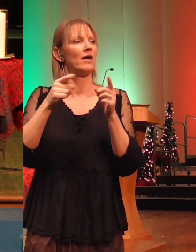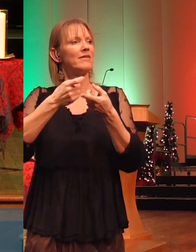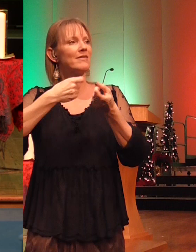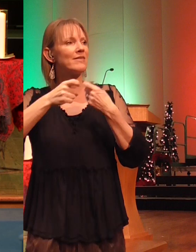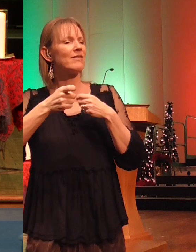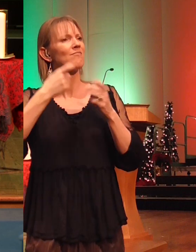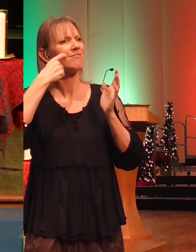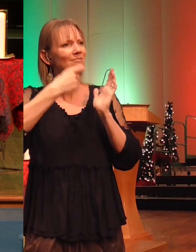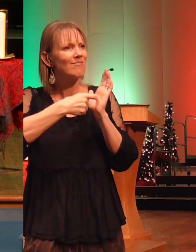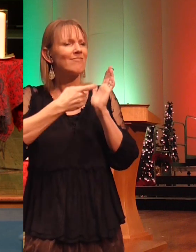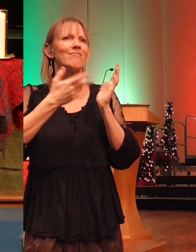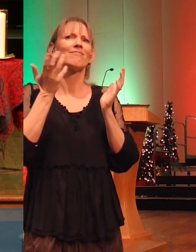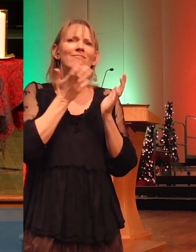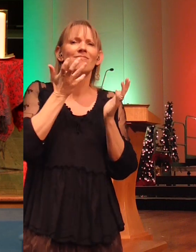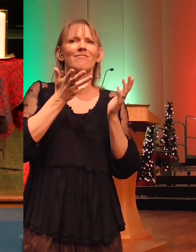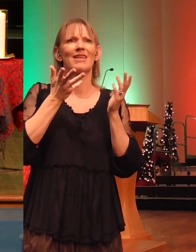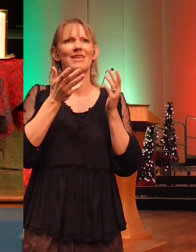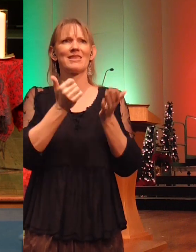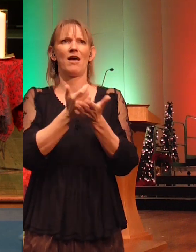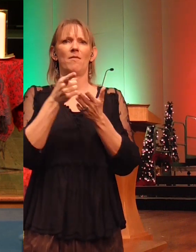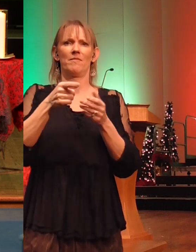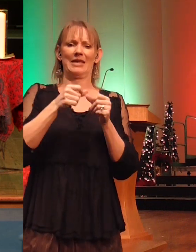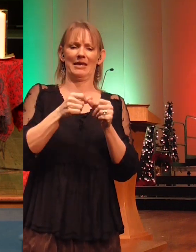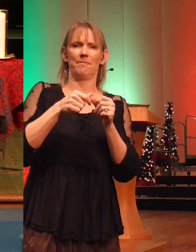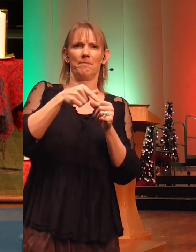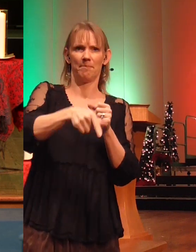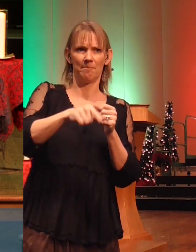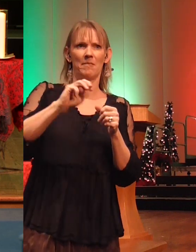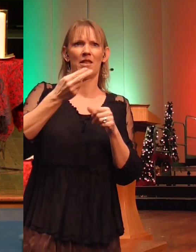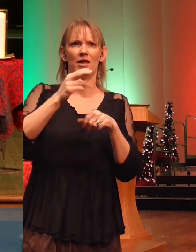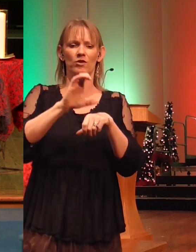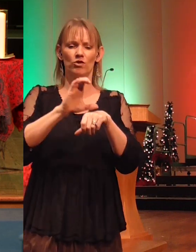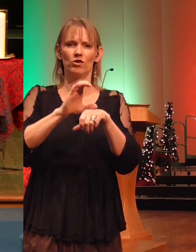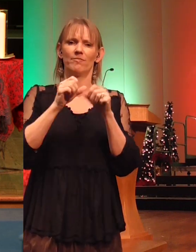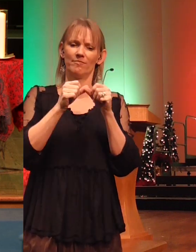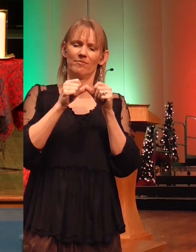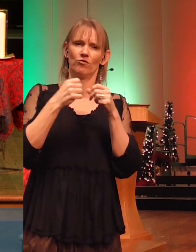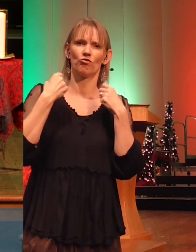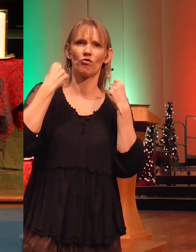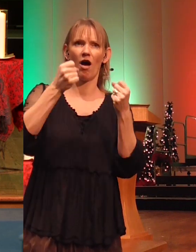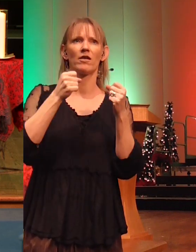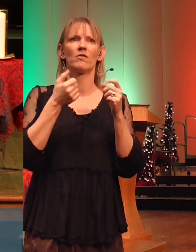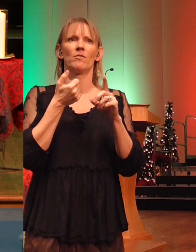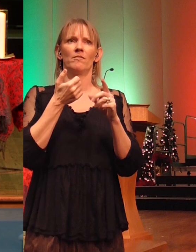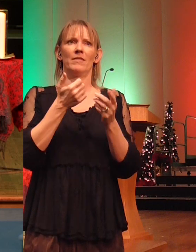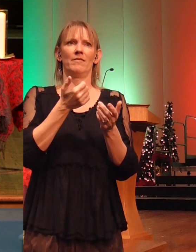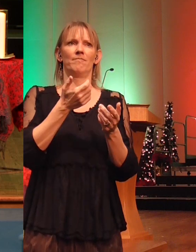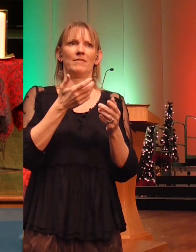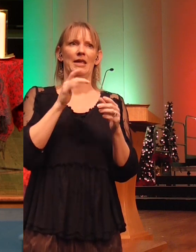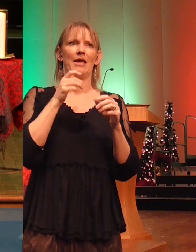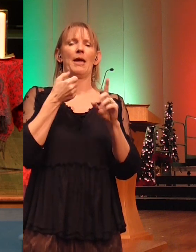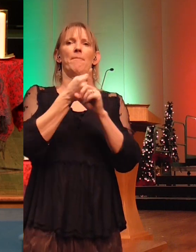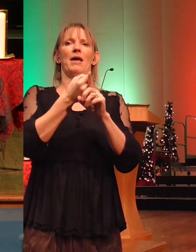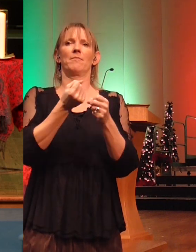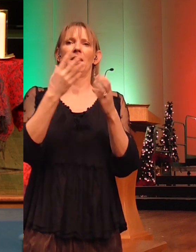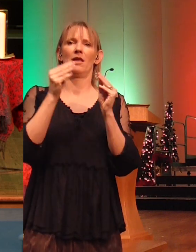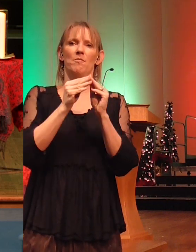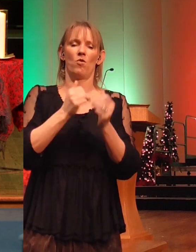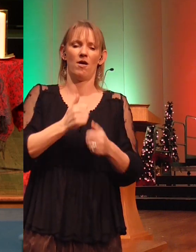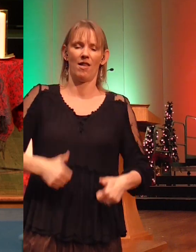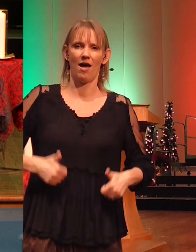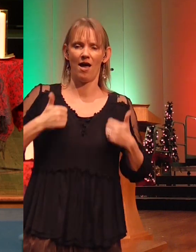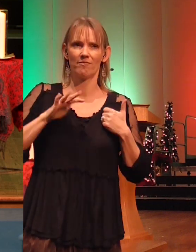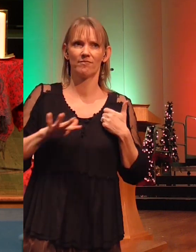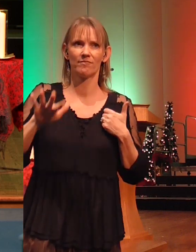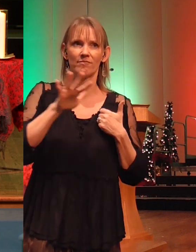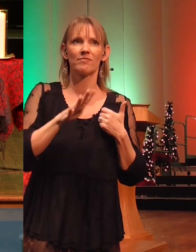this miracle called Mile High going strong to touch many, many more lives. So I bless you in that, and I thank